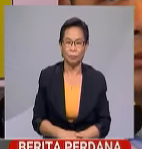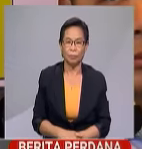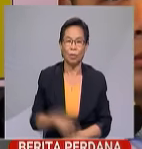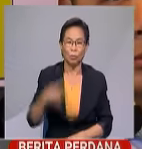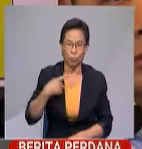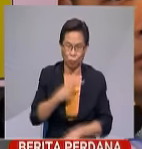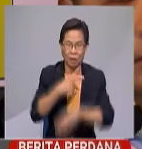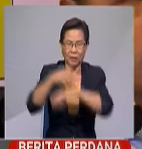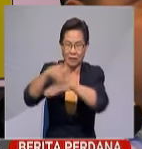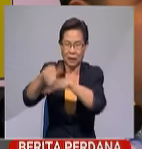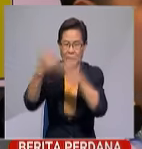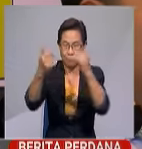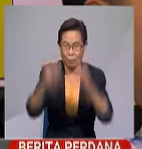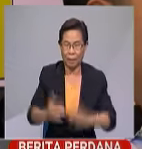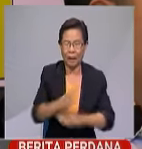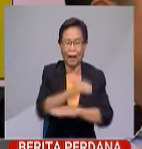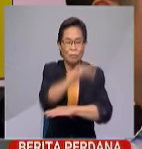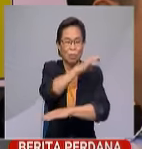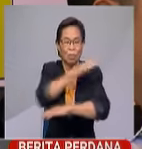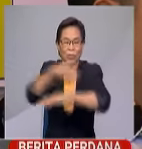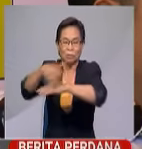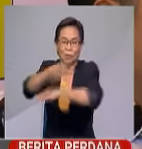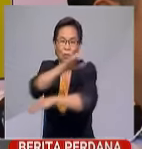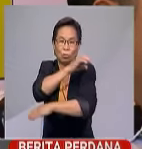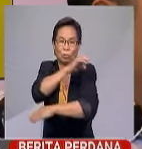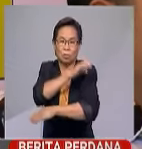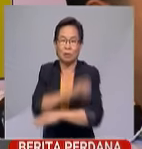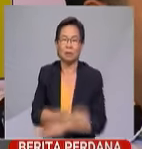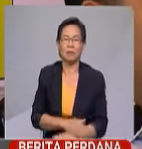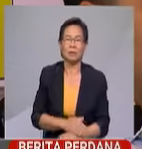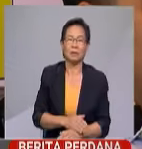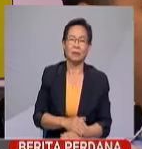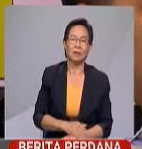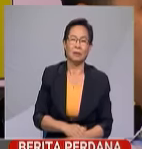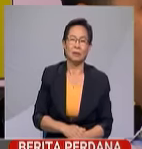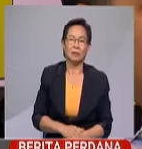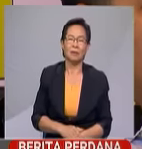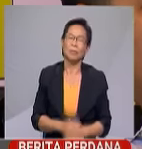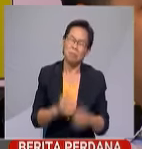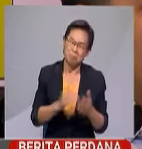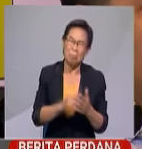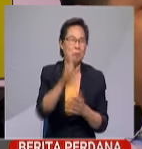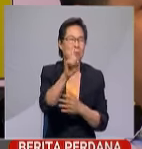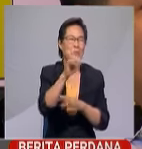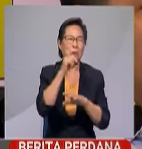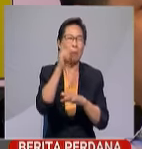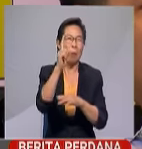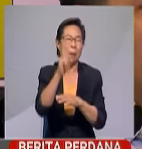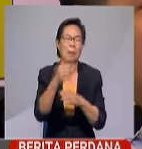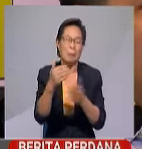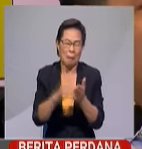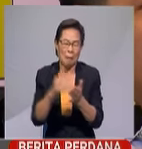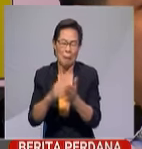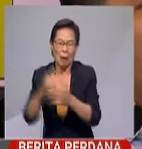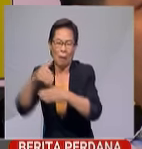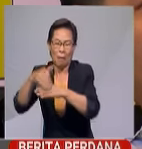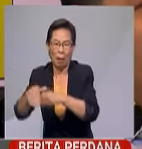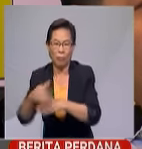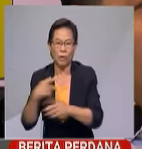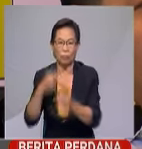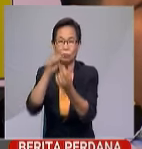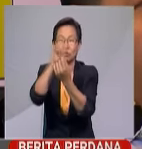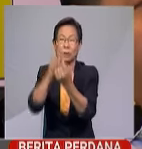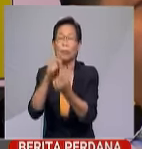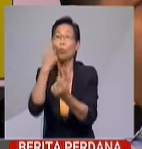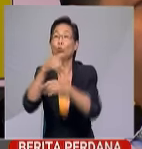we will be sending players and coaches, and it may not just be once in the season, it may be a couple of times. But we have to also be very specific with who we